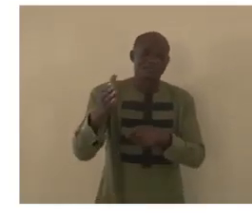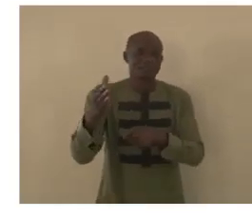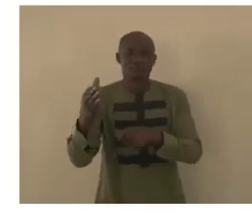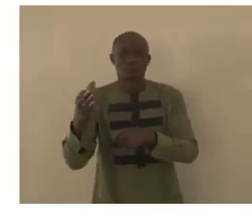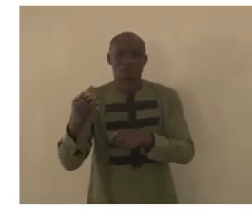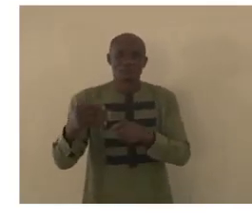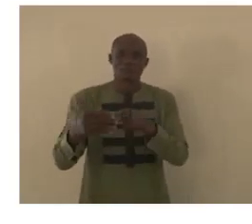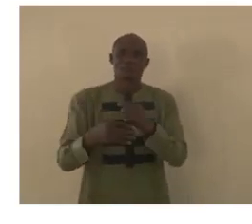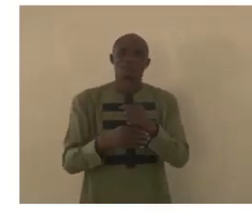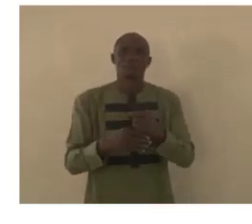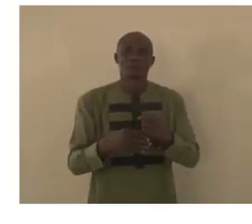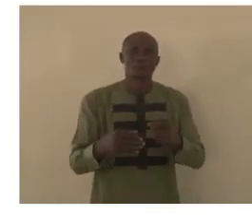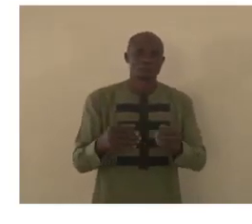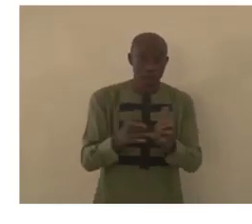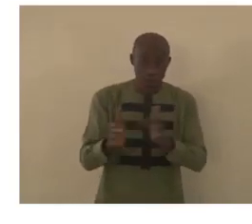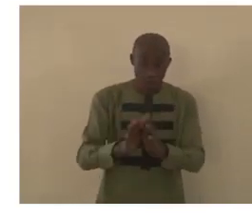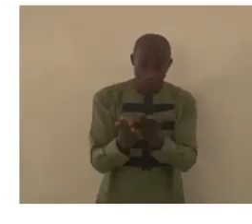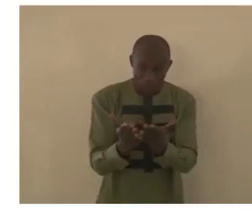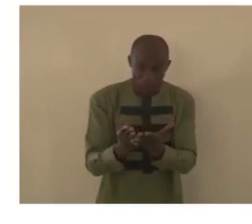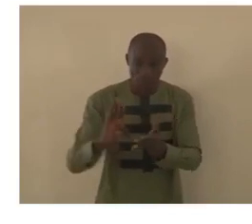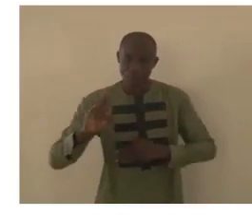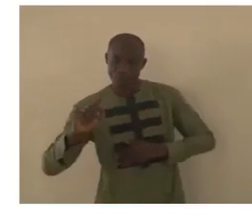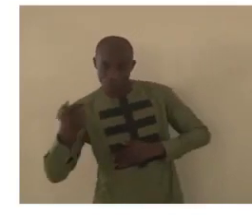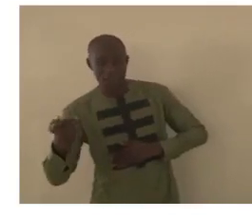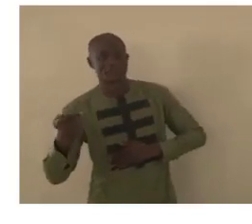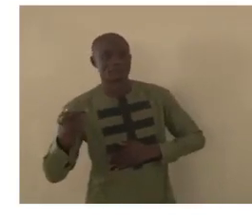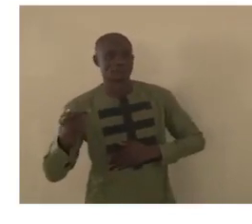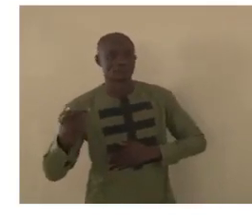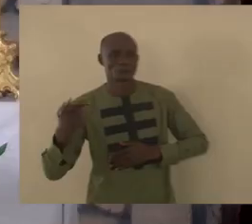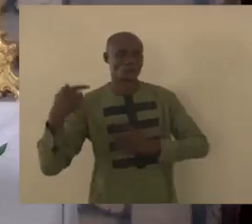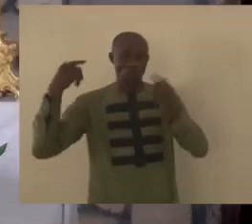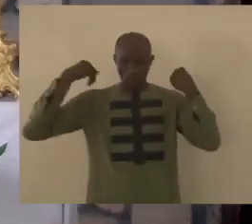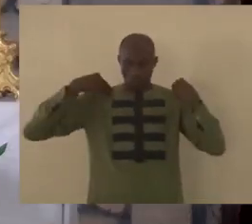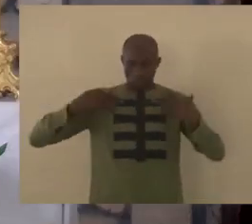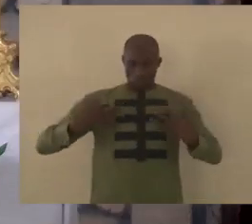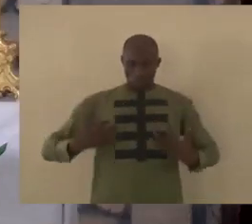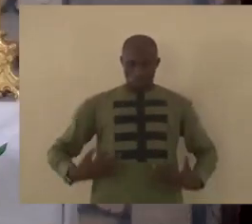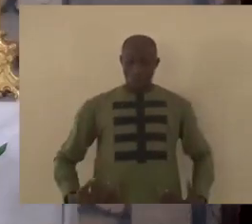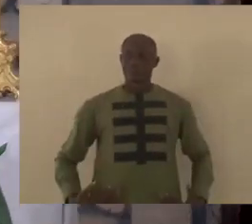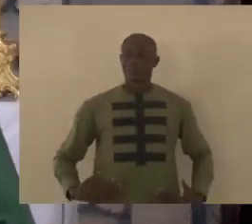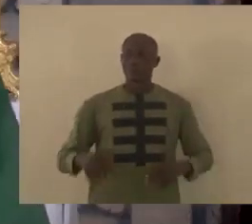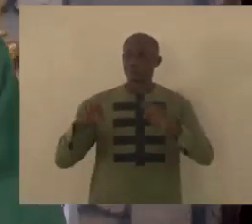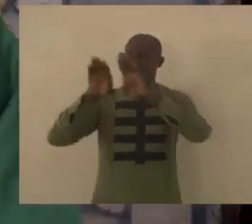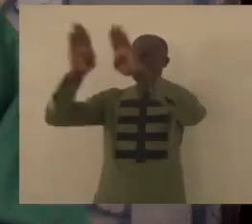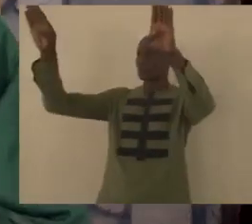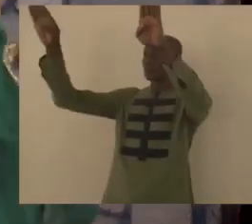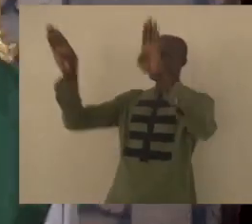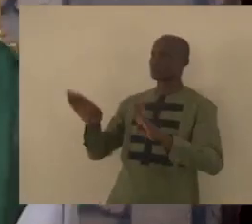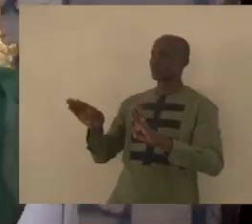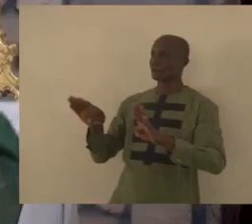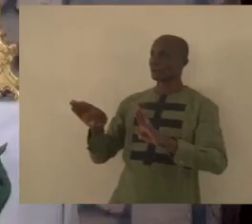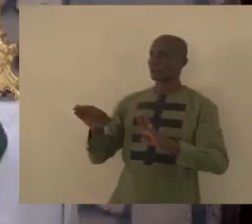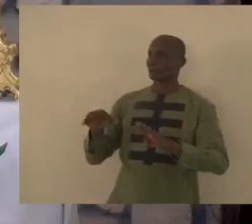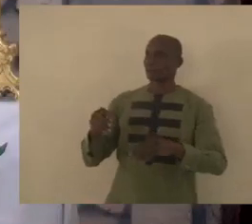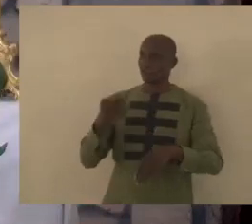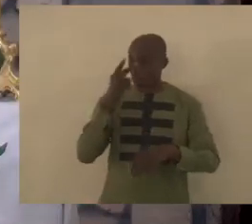phylacteries broad and their fringes long. You know what phylacteries are? If you look at that picture, at the head of that